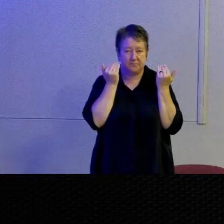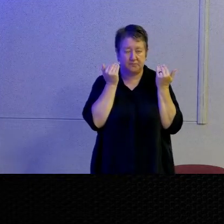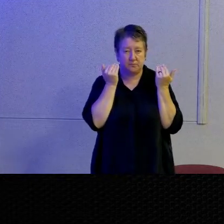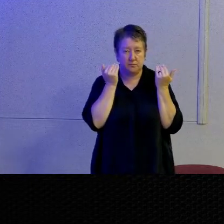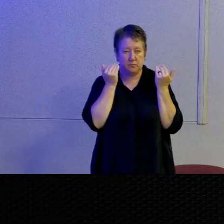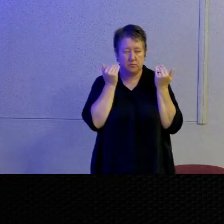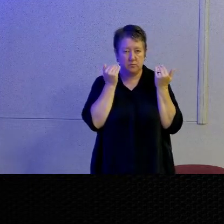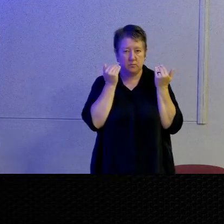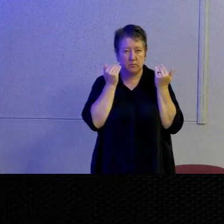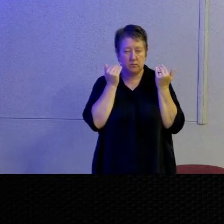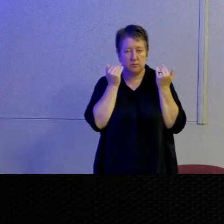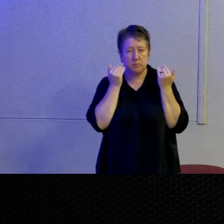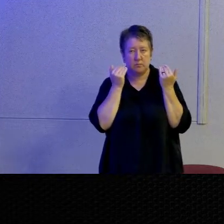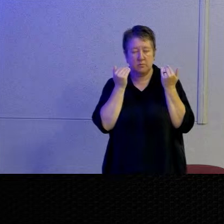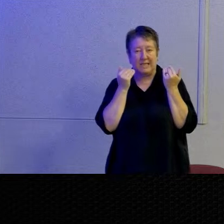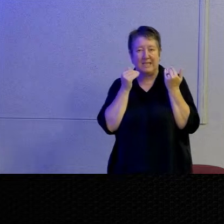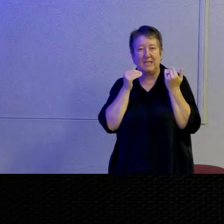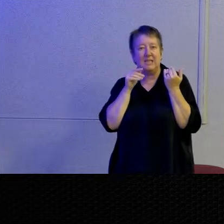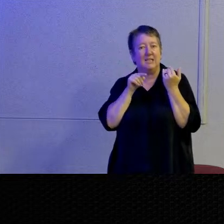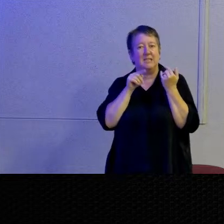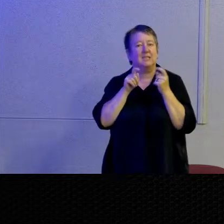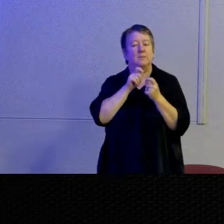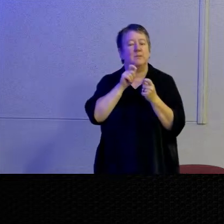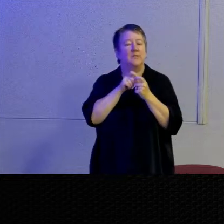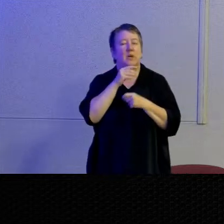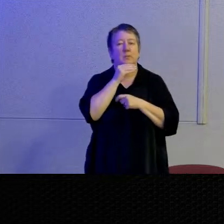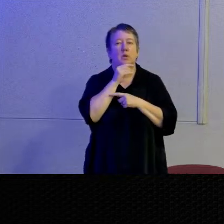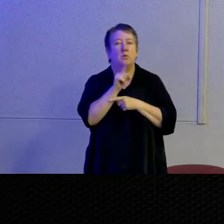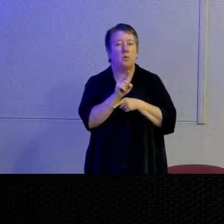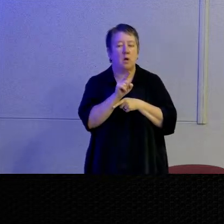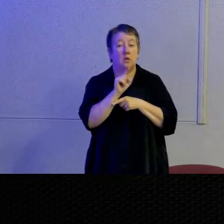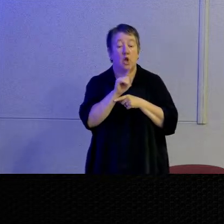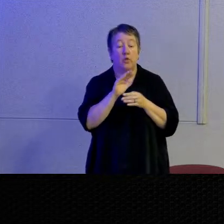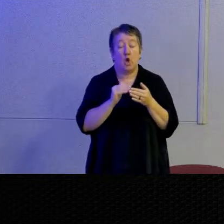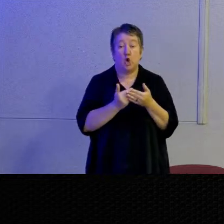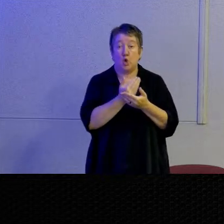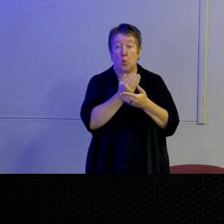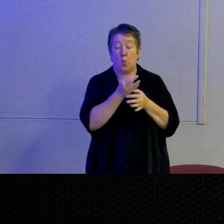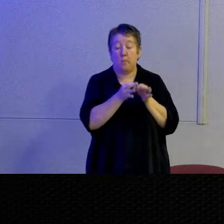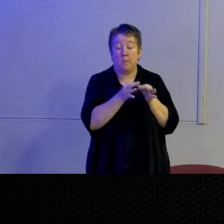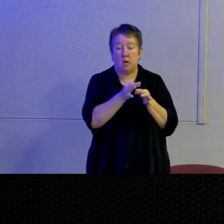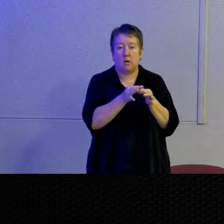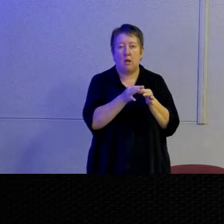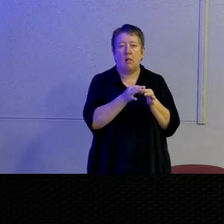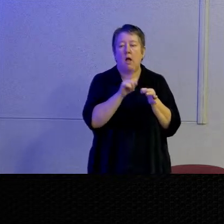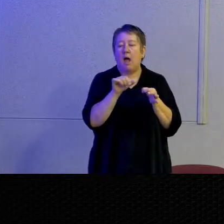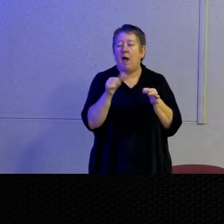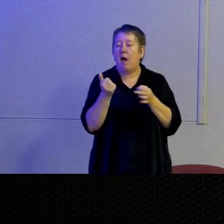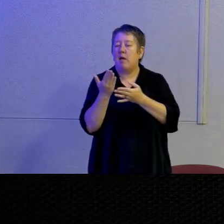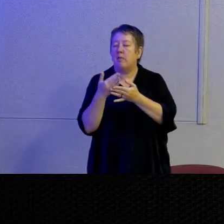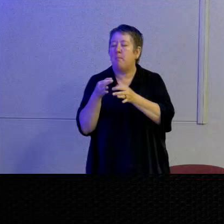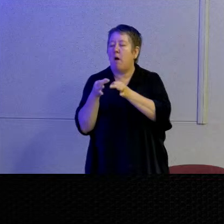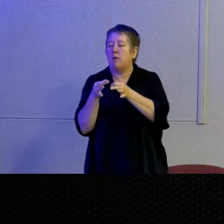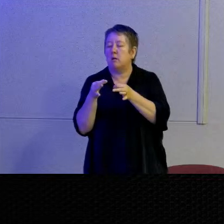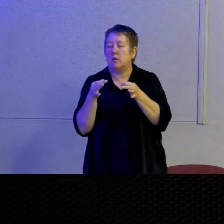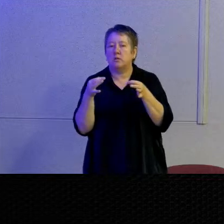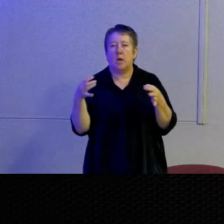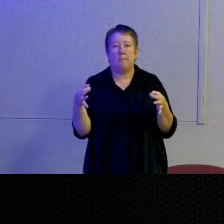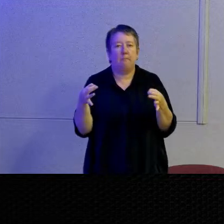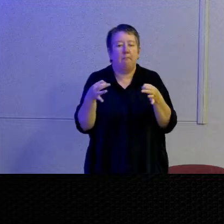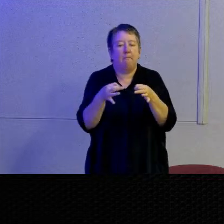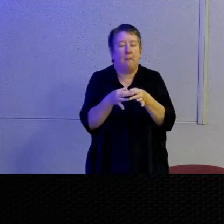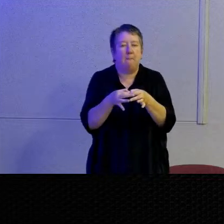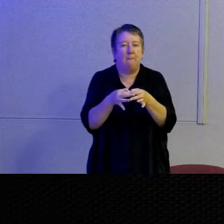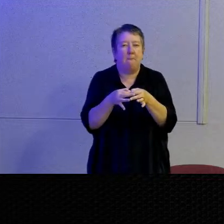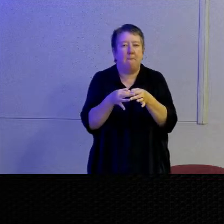In particular, that meant that this new particle should couple to other particles in very